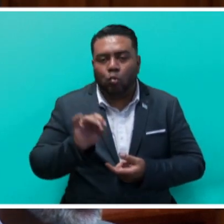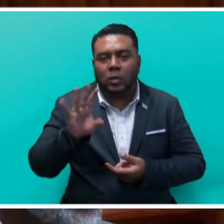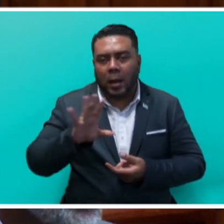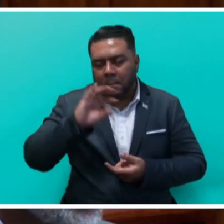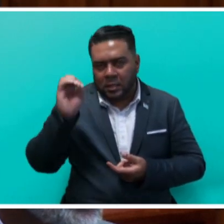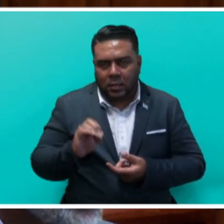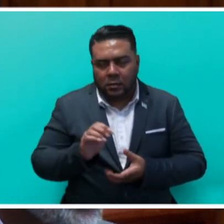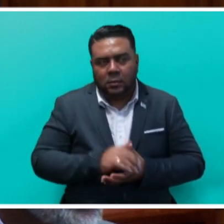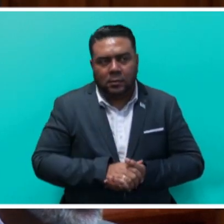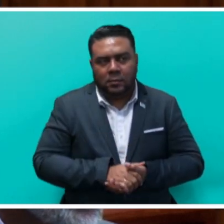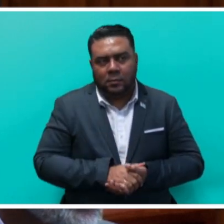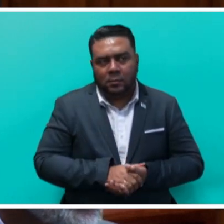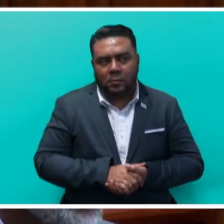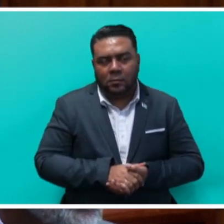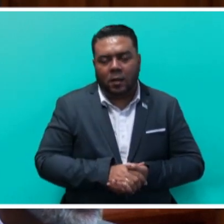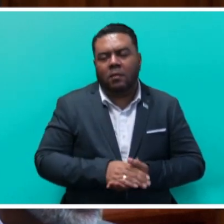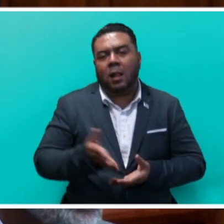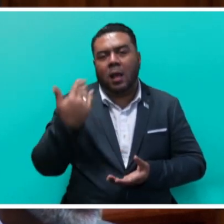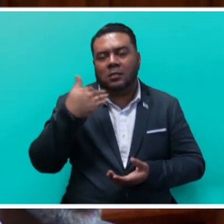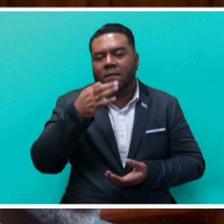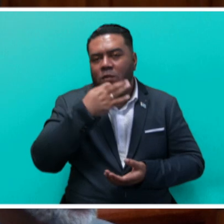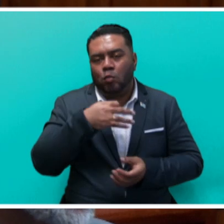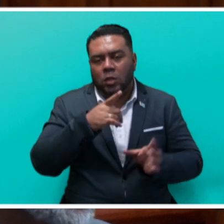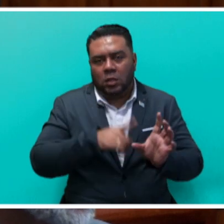10% over the last few years.